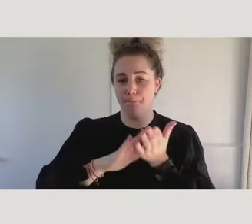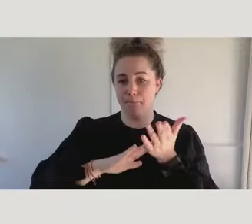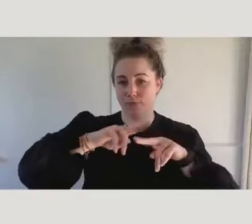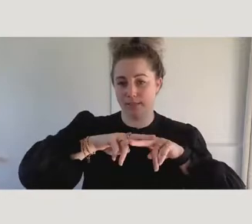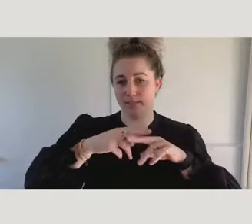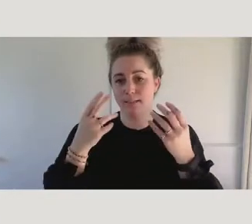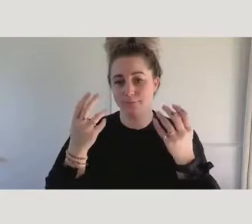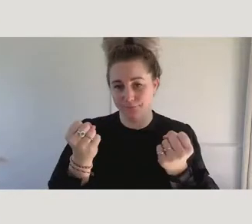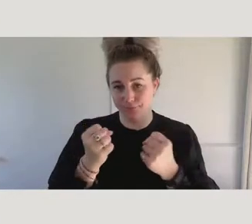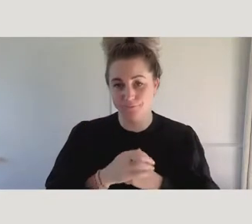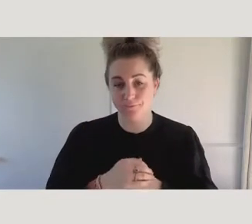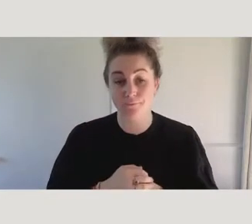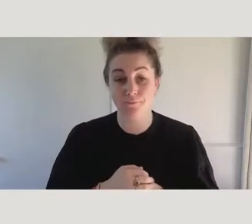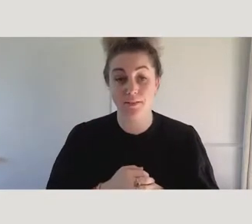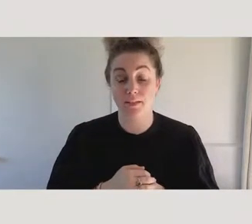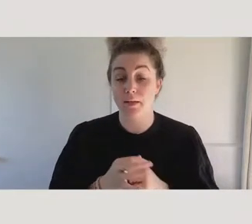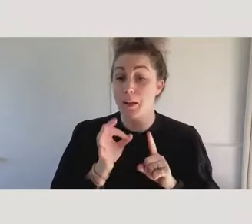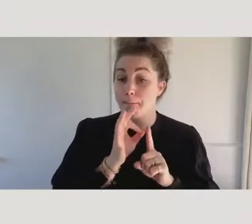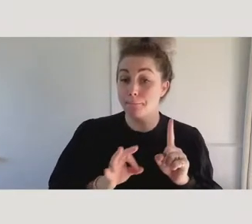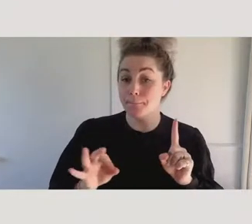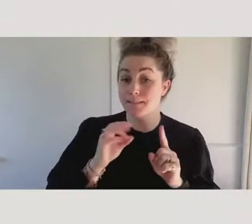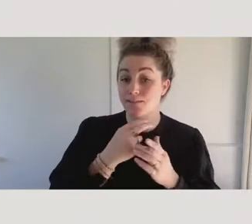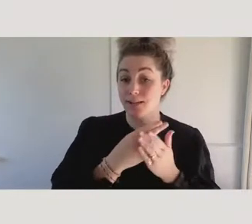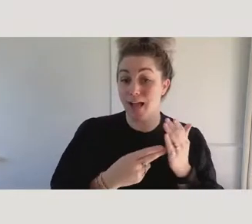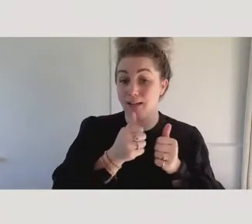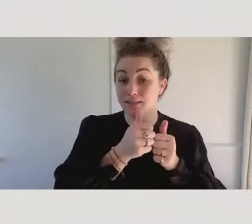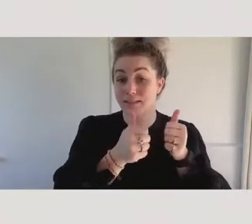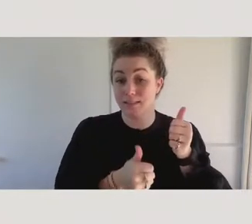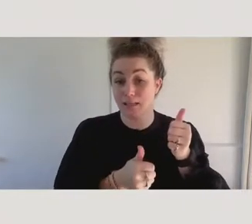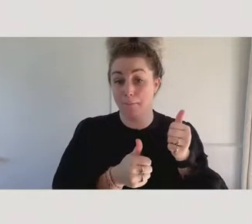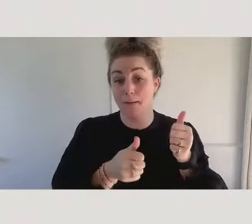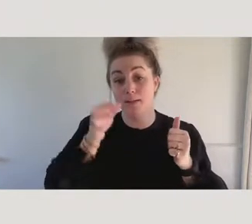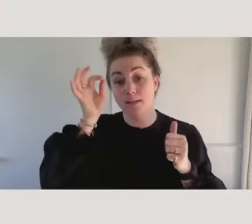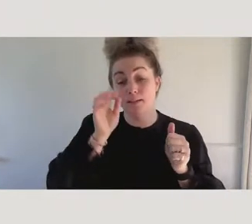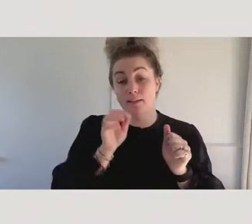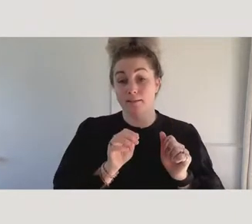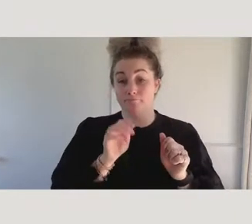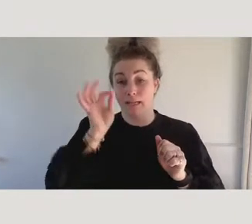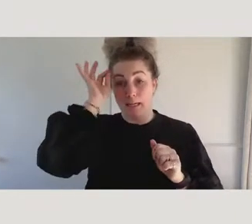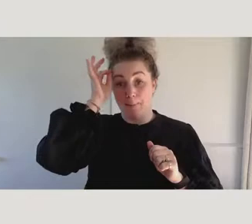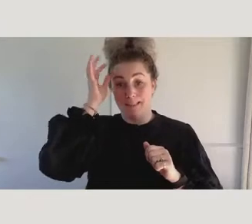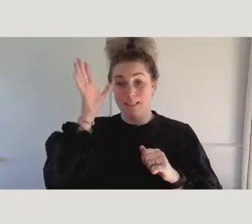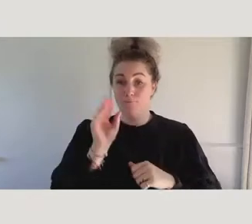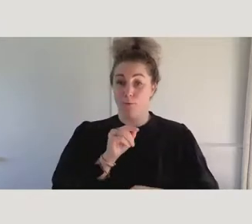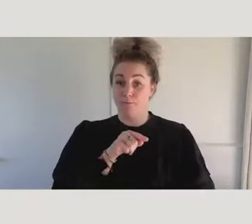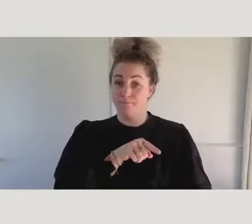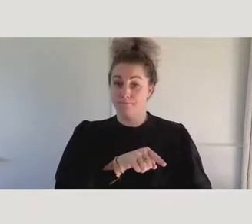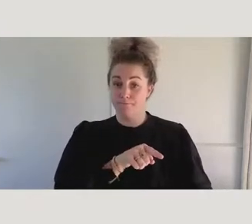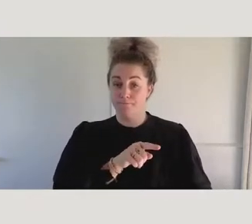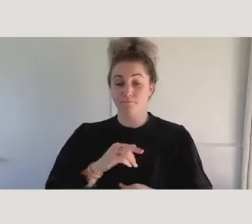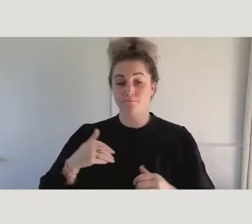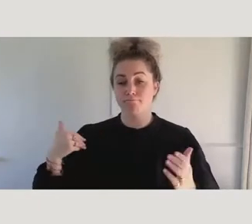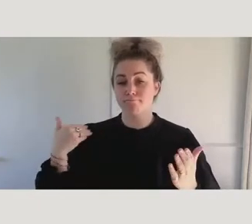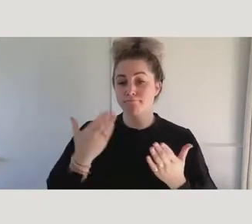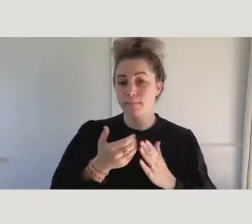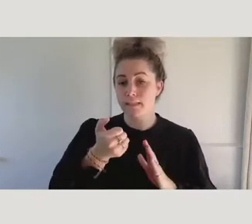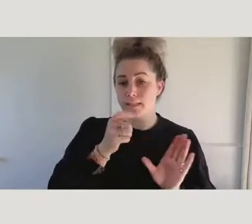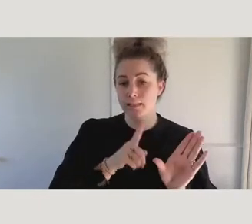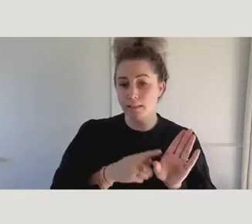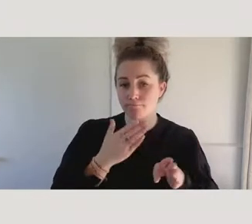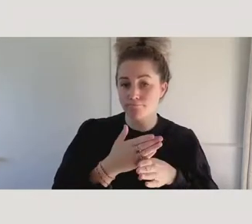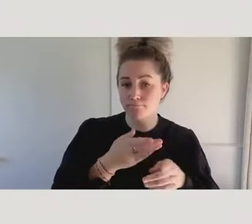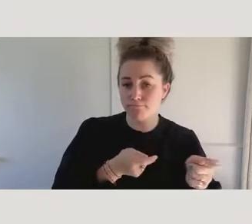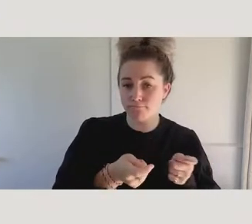the Pacific Arts committee was a subcommittee of the former cnz Arts board over my six years the Pacific